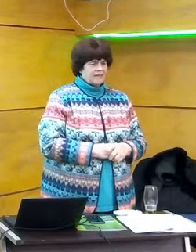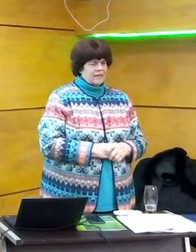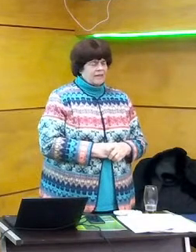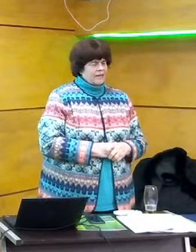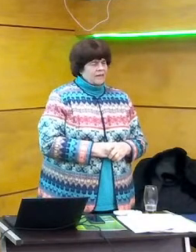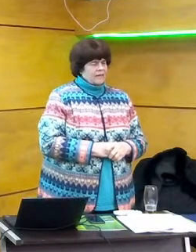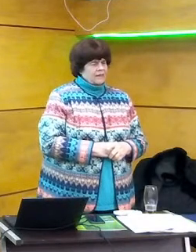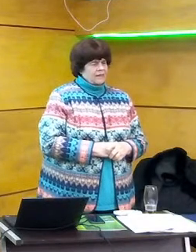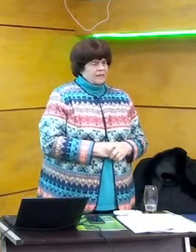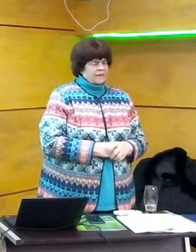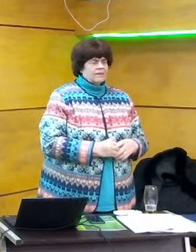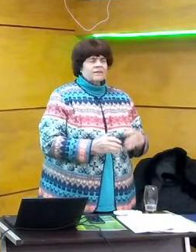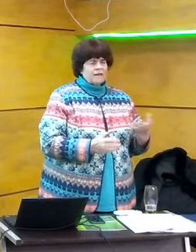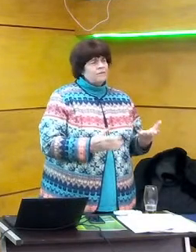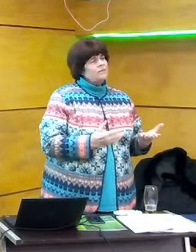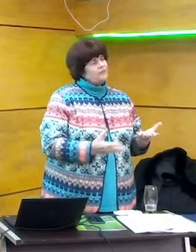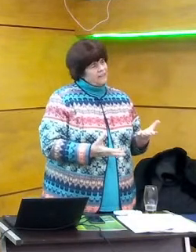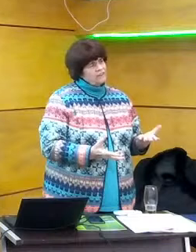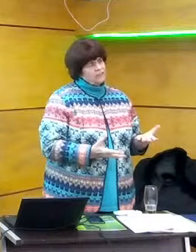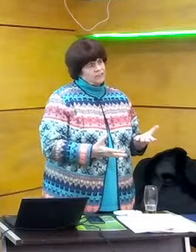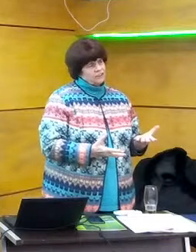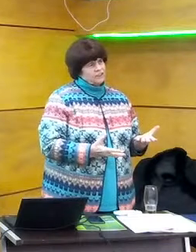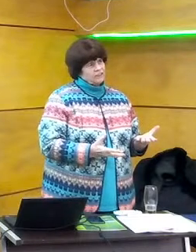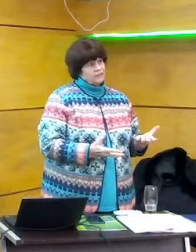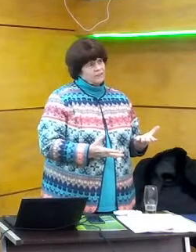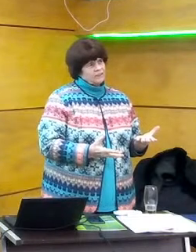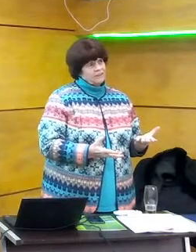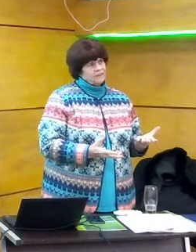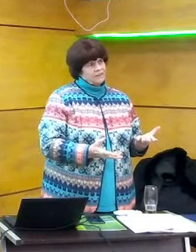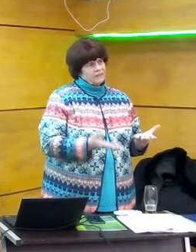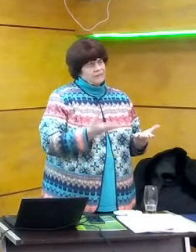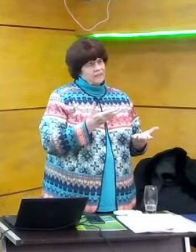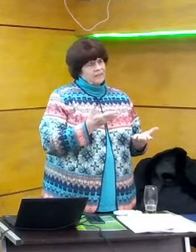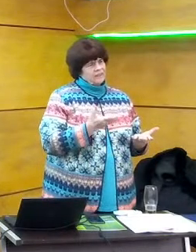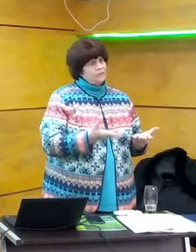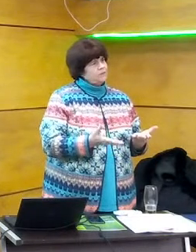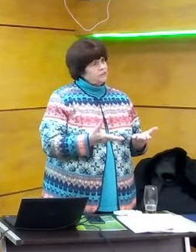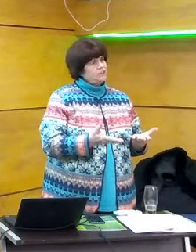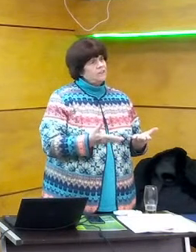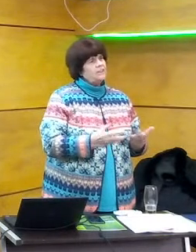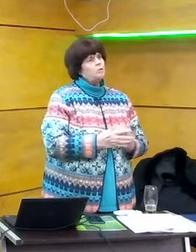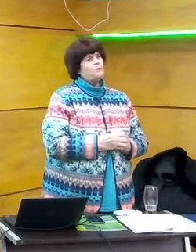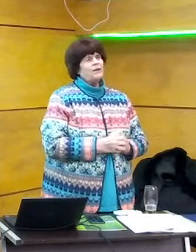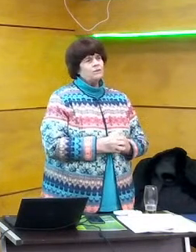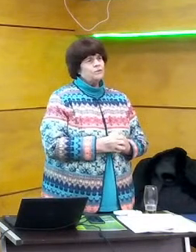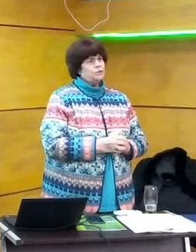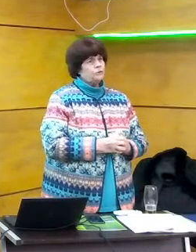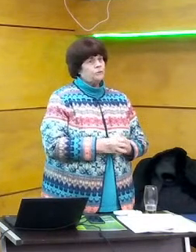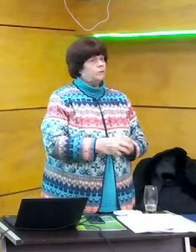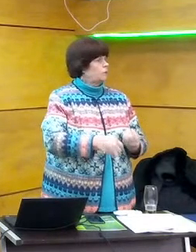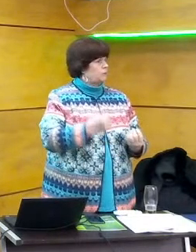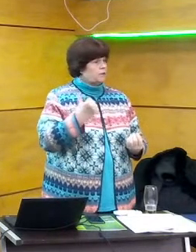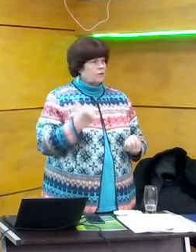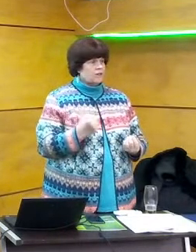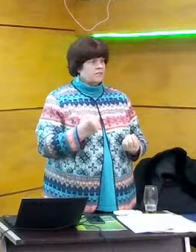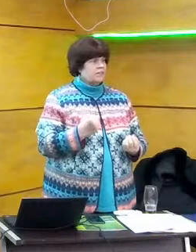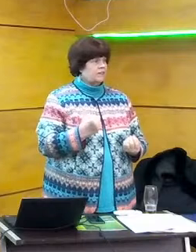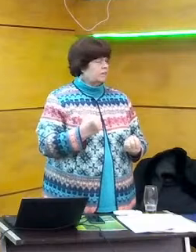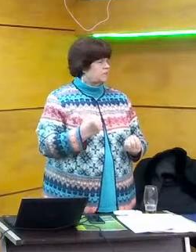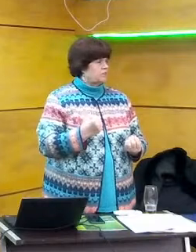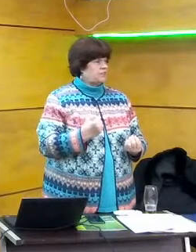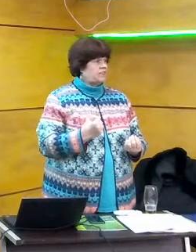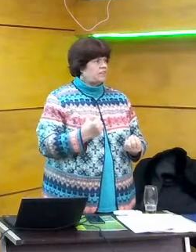realized the level of English here in Chile compared to going